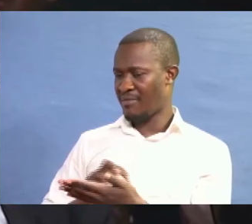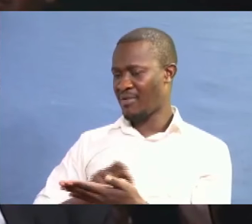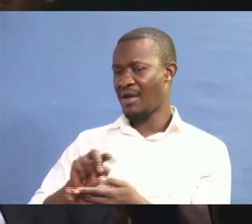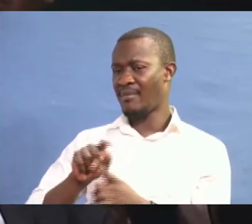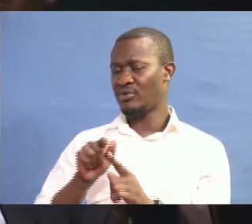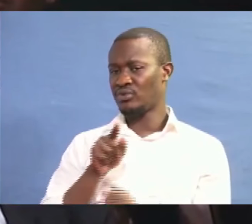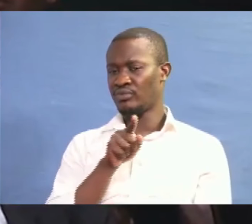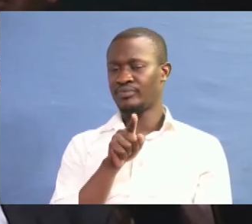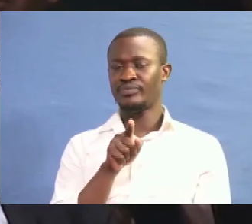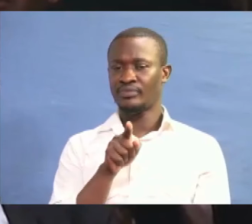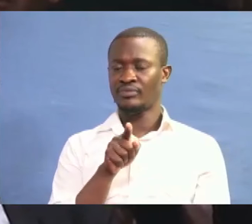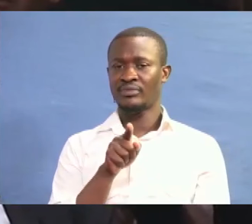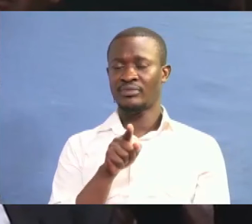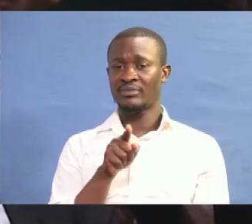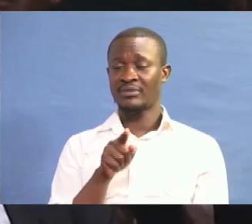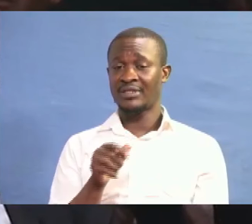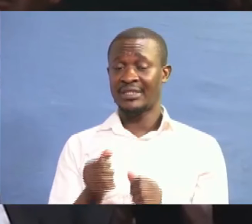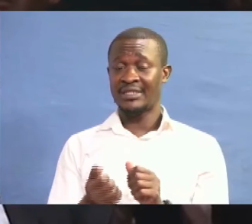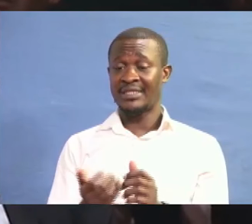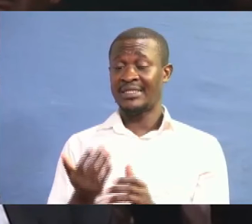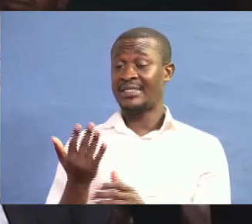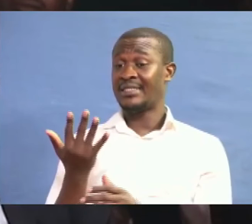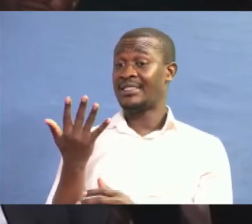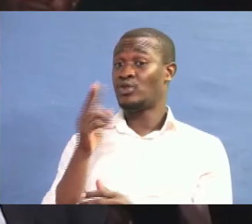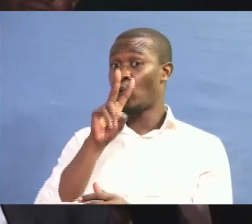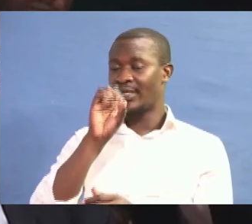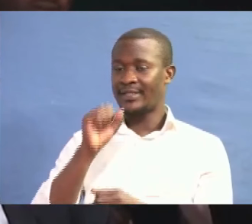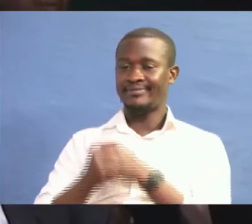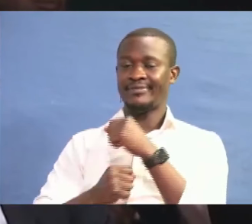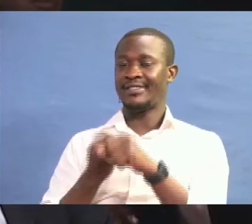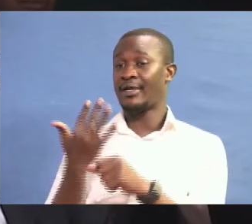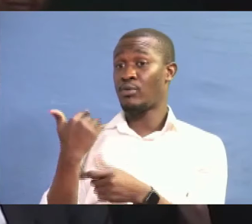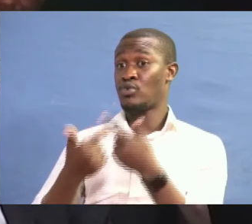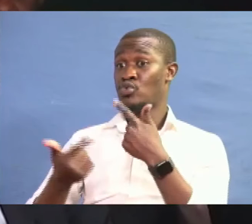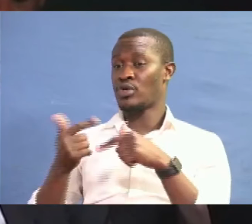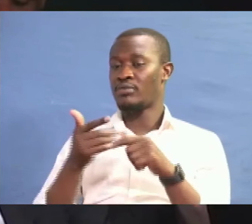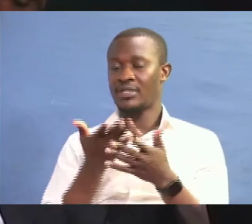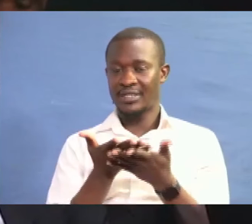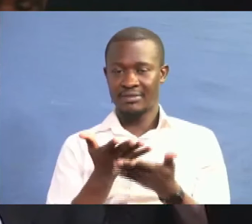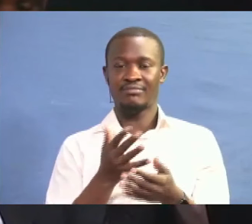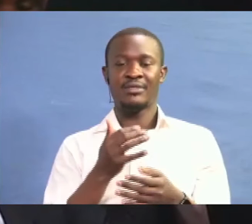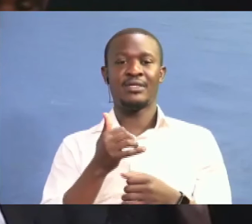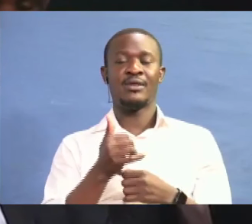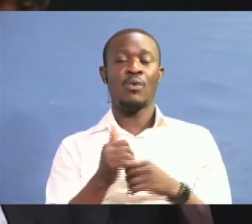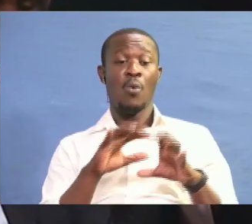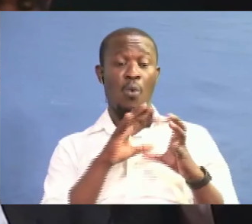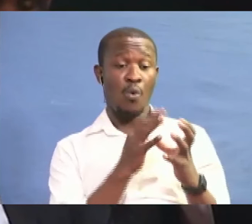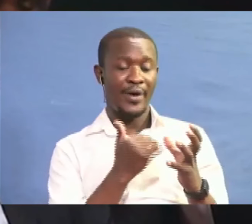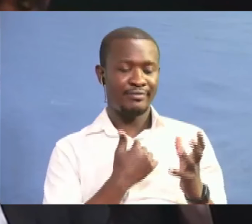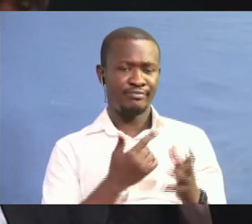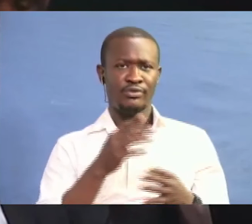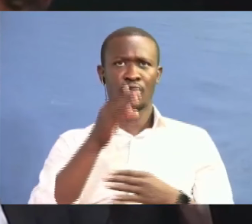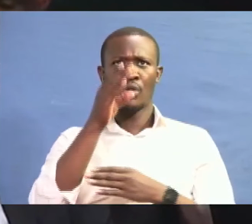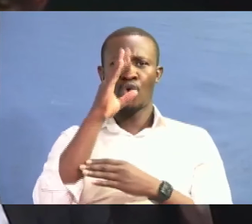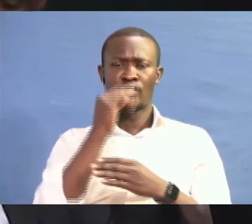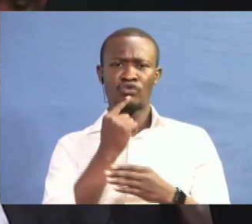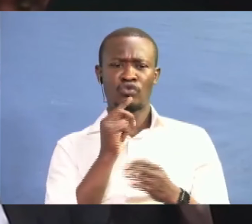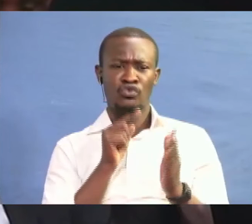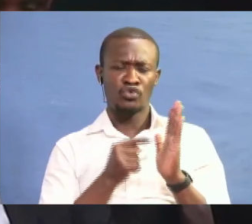you. 22 years ago, you came into this world, and God saw it good for you to leave